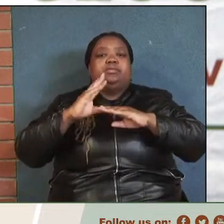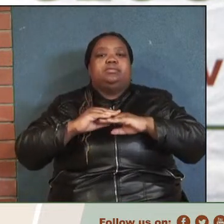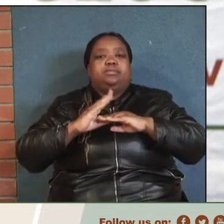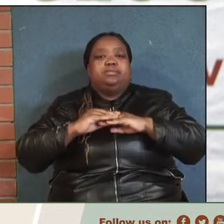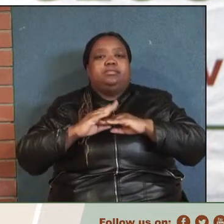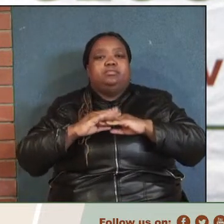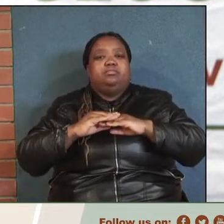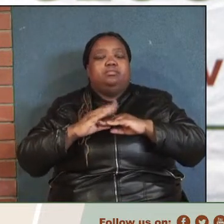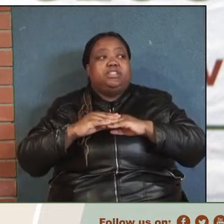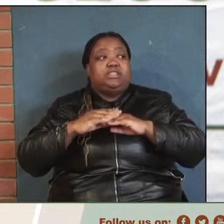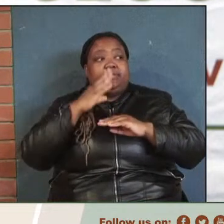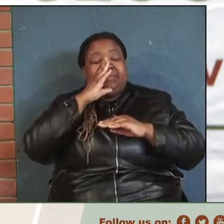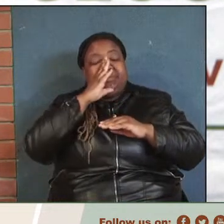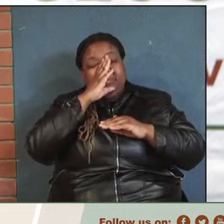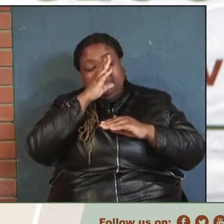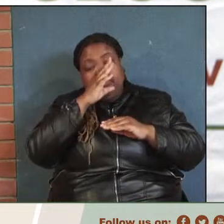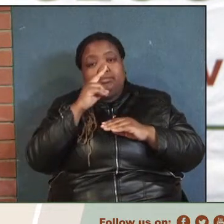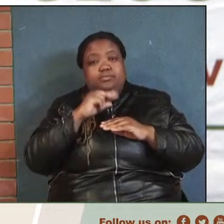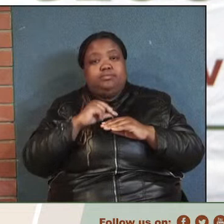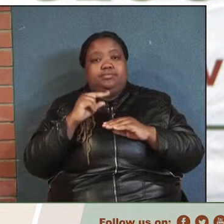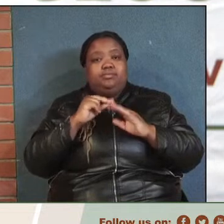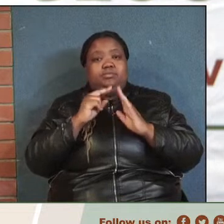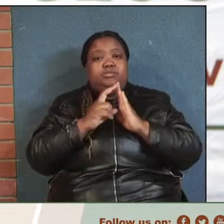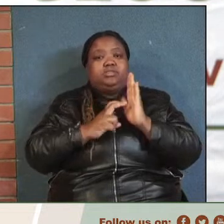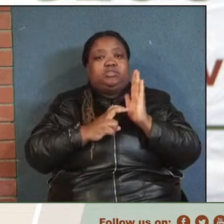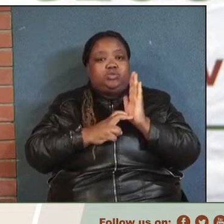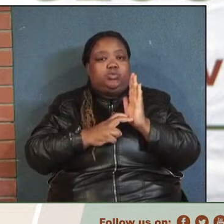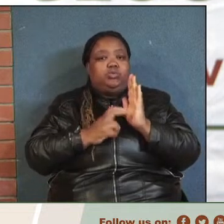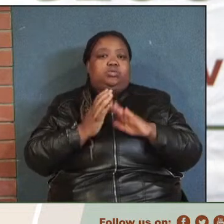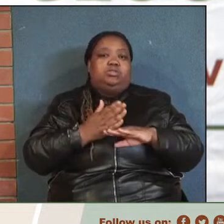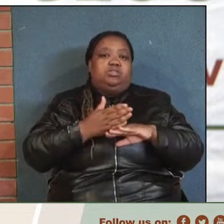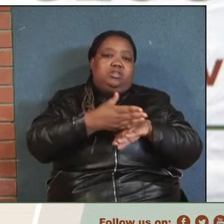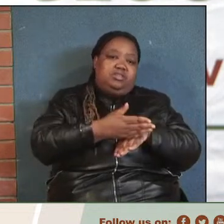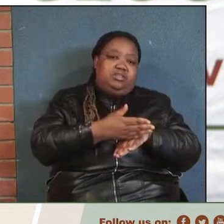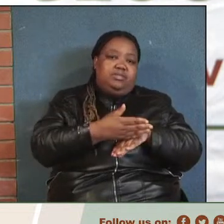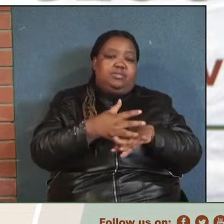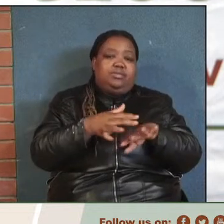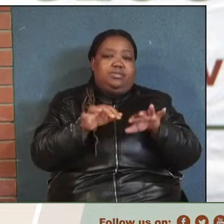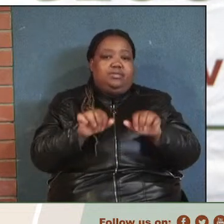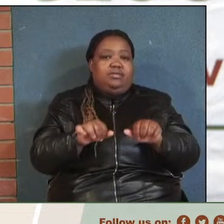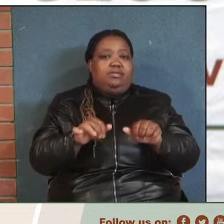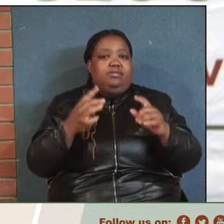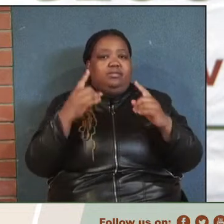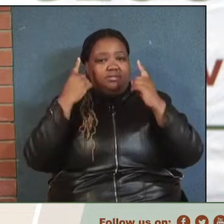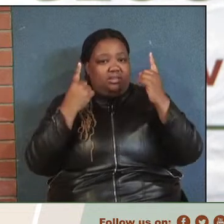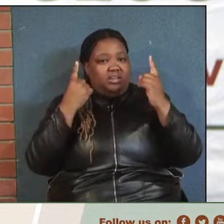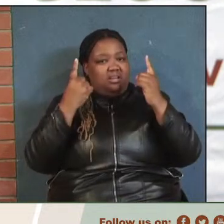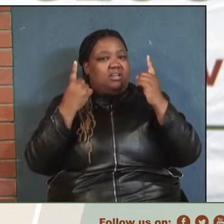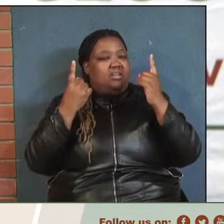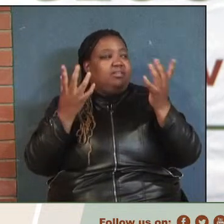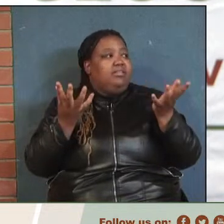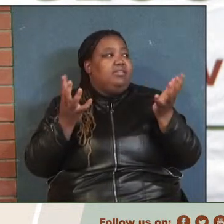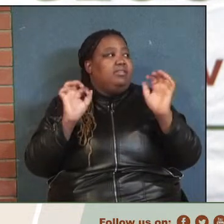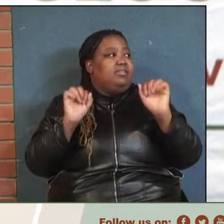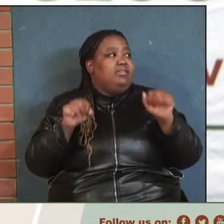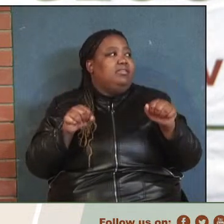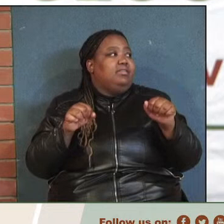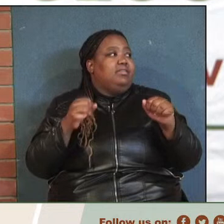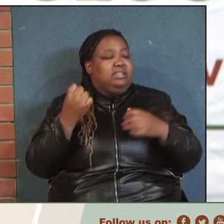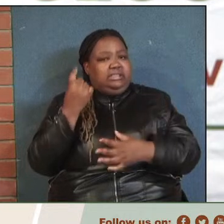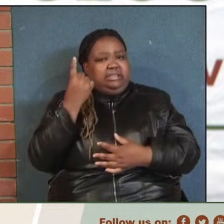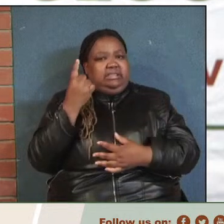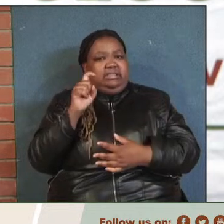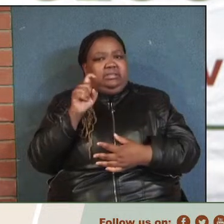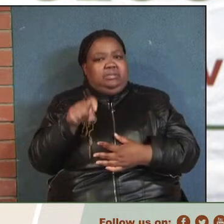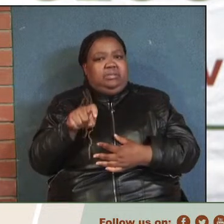Honourable Member, the fellow Honourable Member is speaking on rule of interruptions. I think we could all just understand that